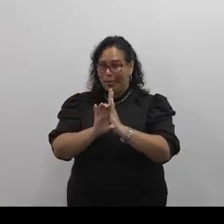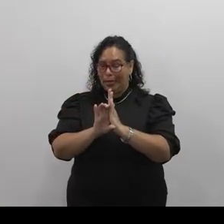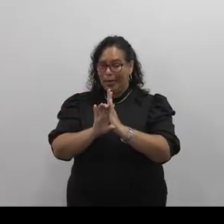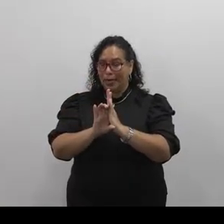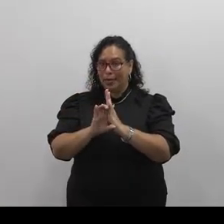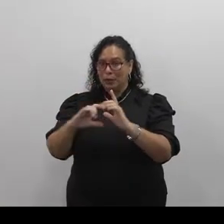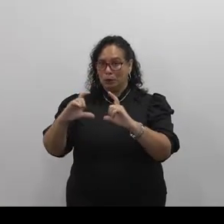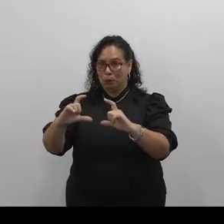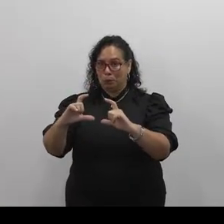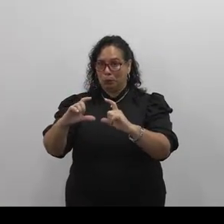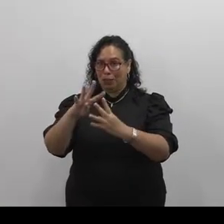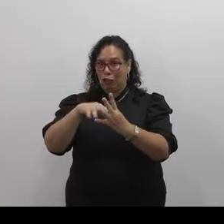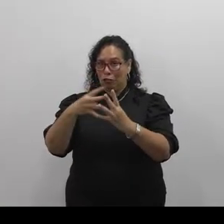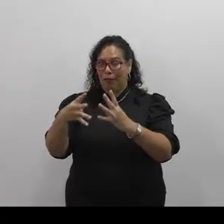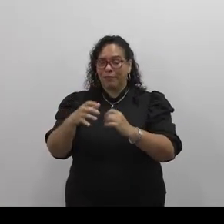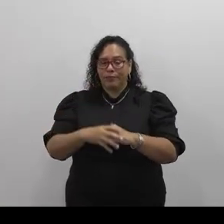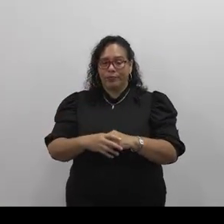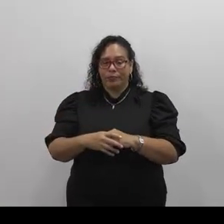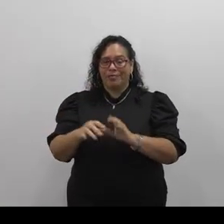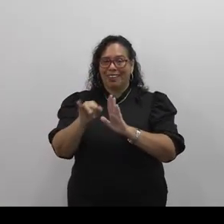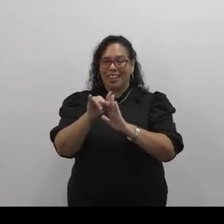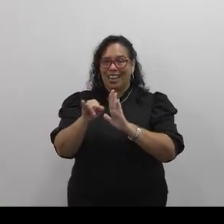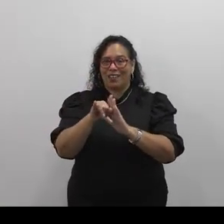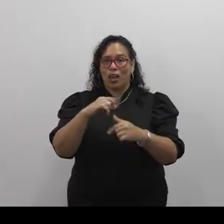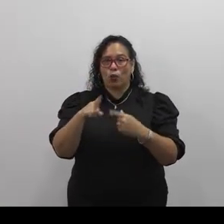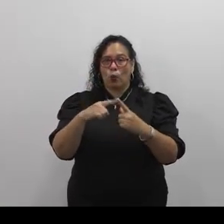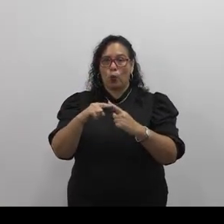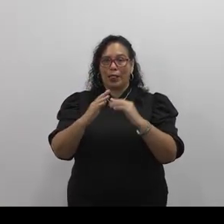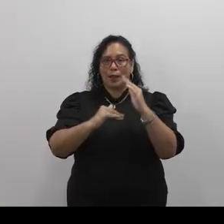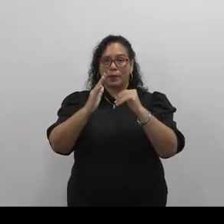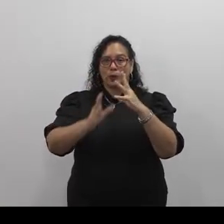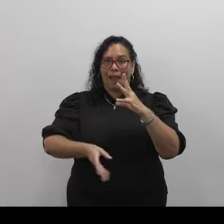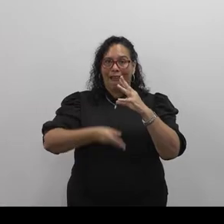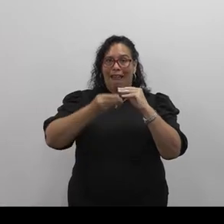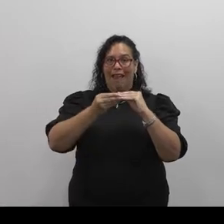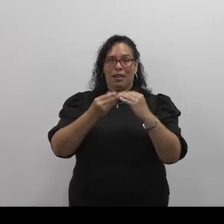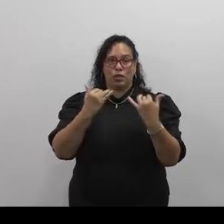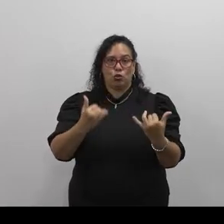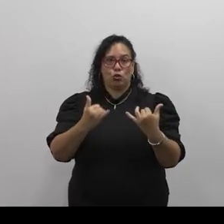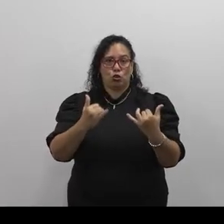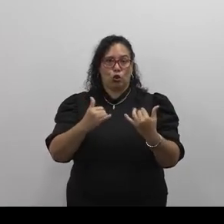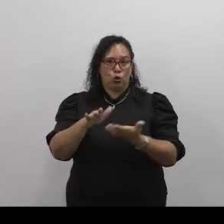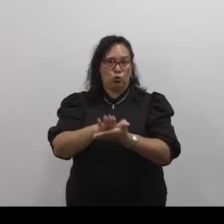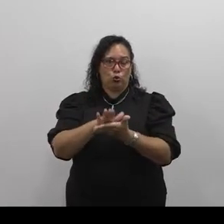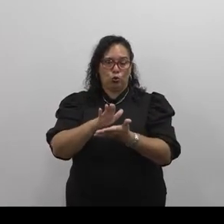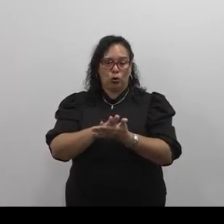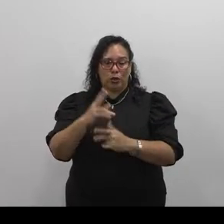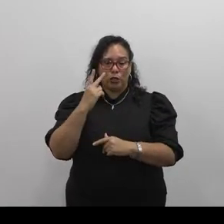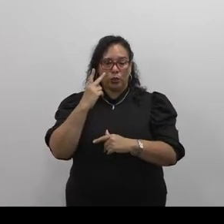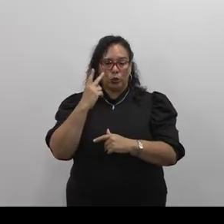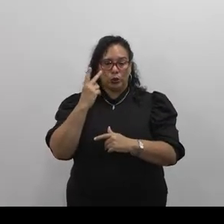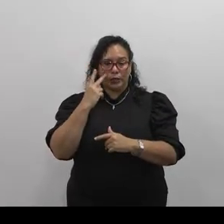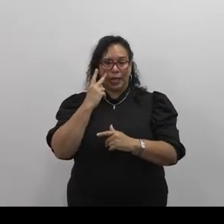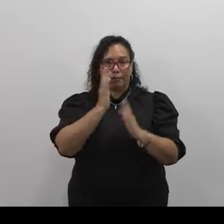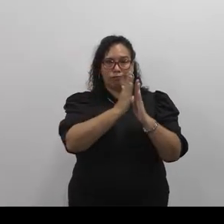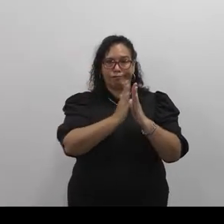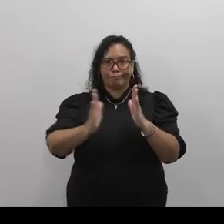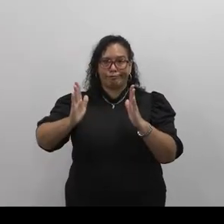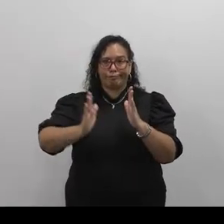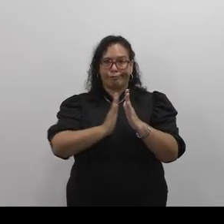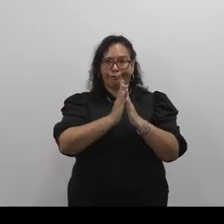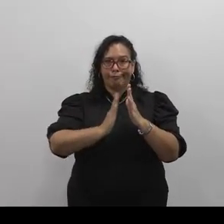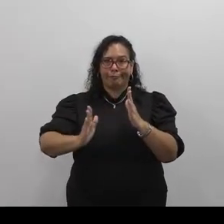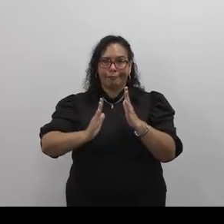top right identifies when these buildings were added to our existing campuses. And you see just a spread across the board, you see